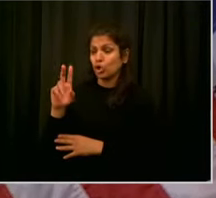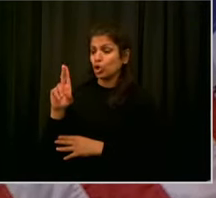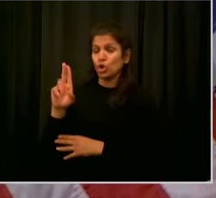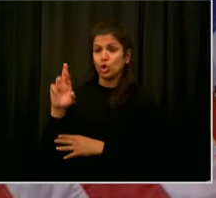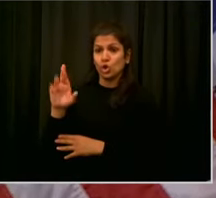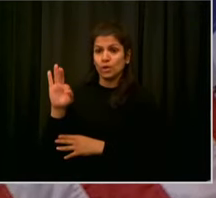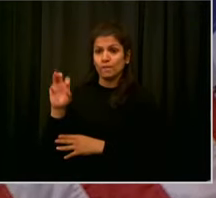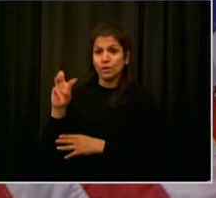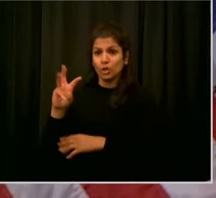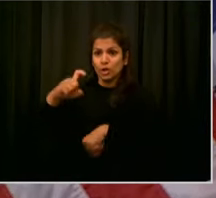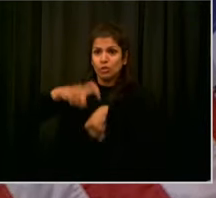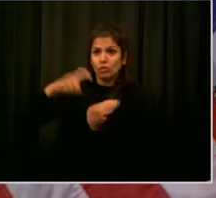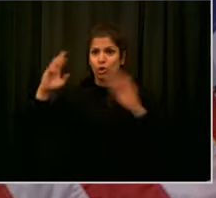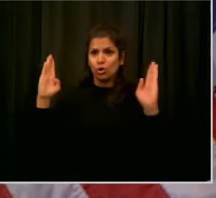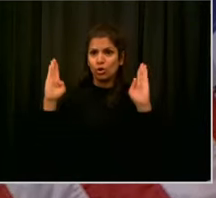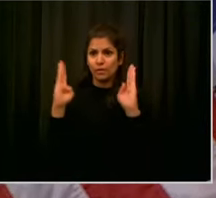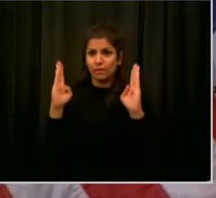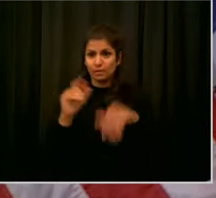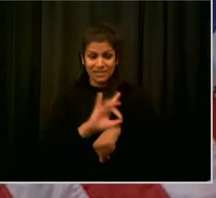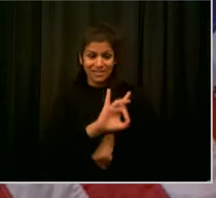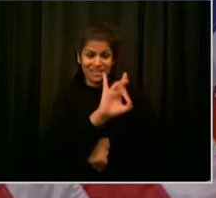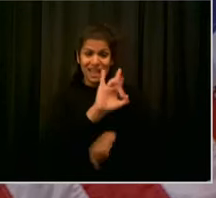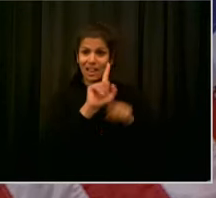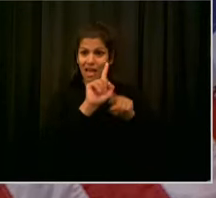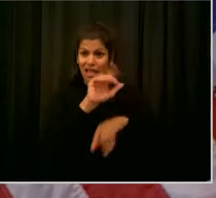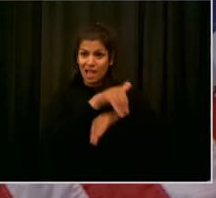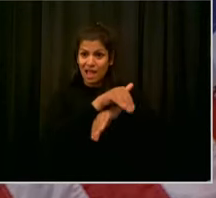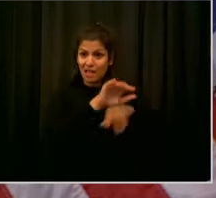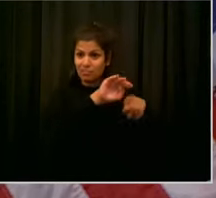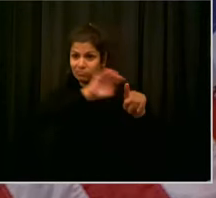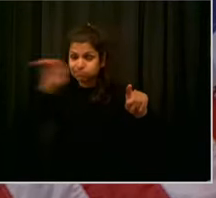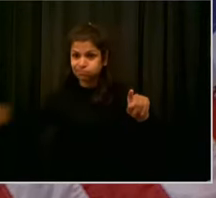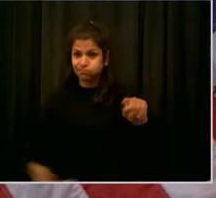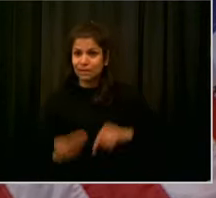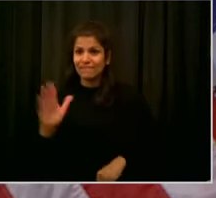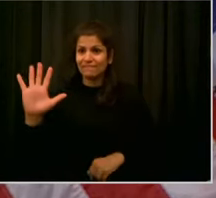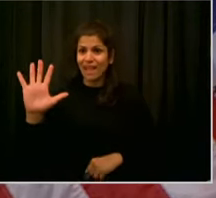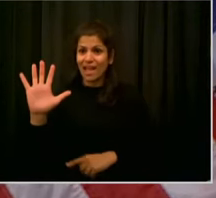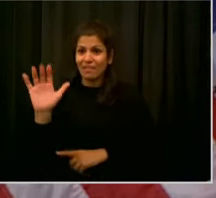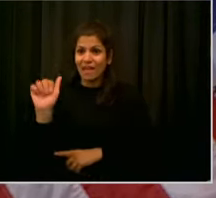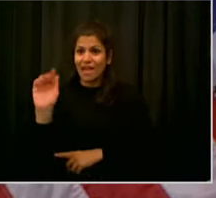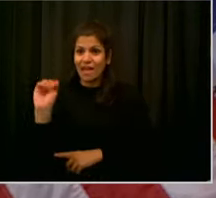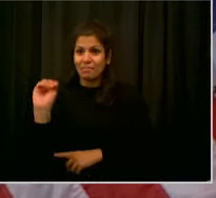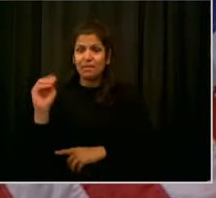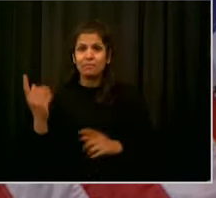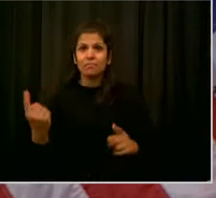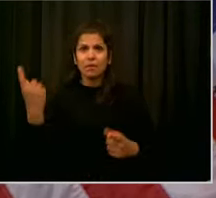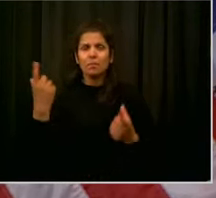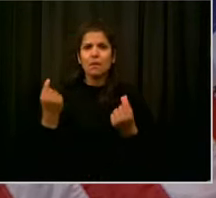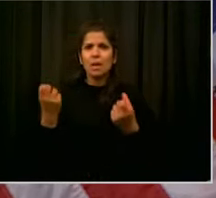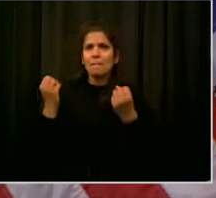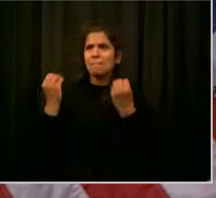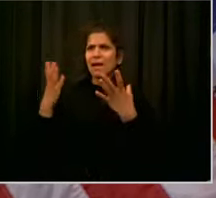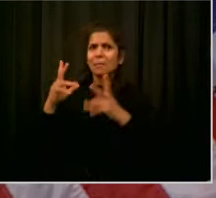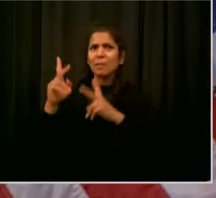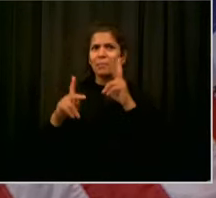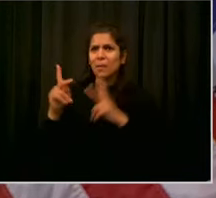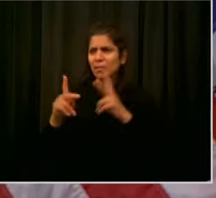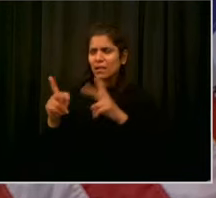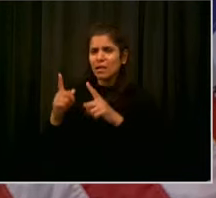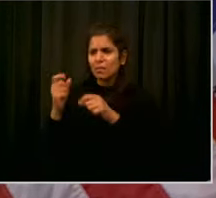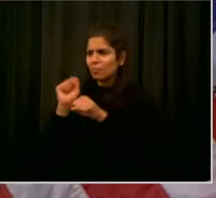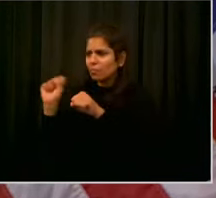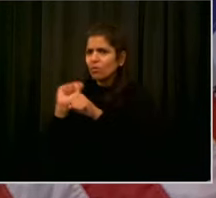at still boarded up or repairing damage, how are they going to get in there and get to